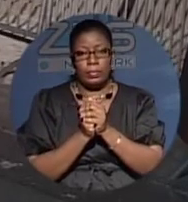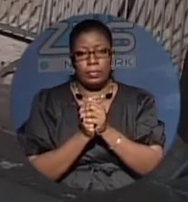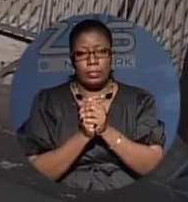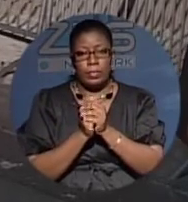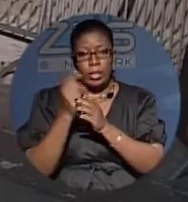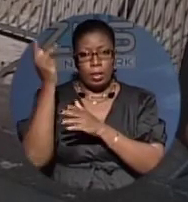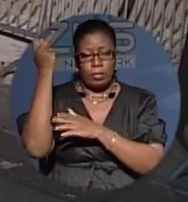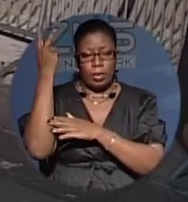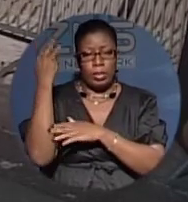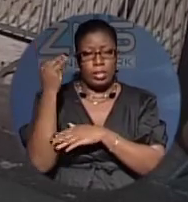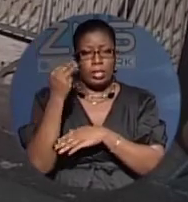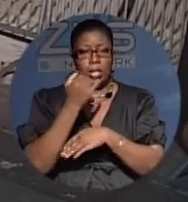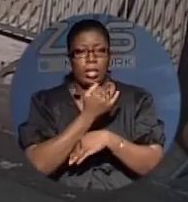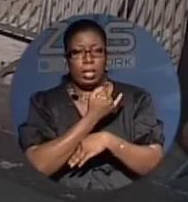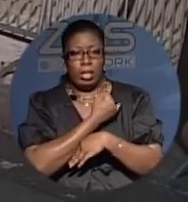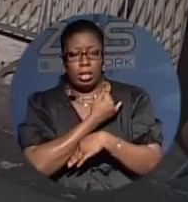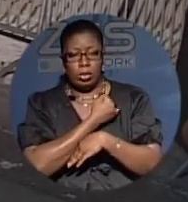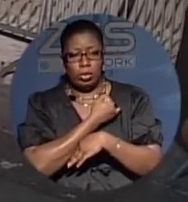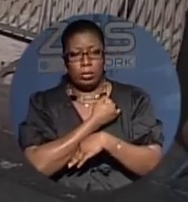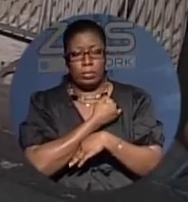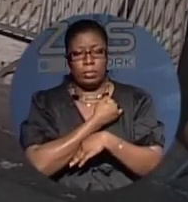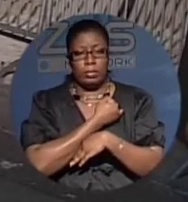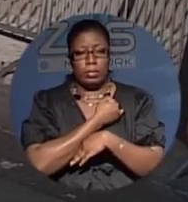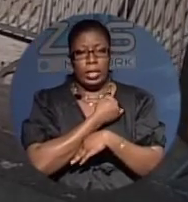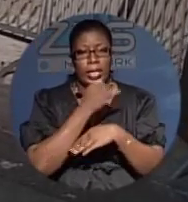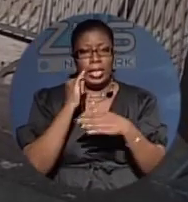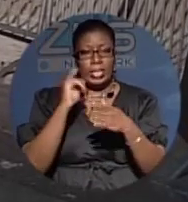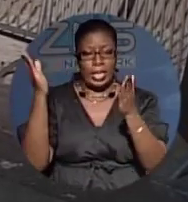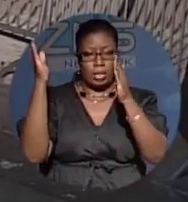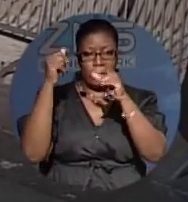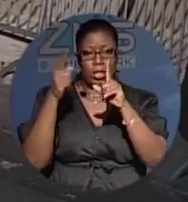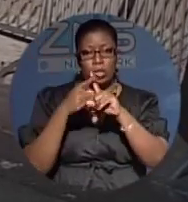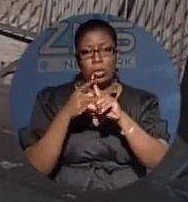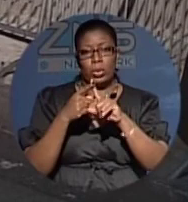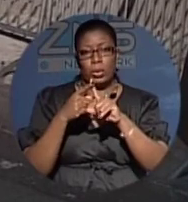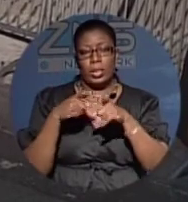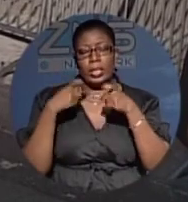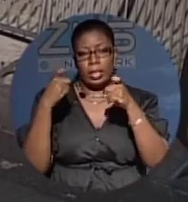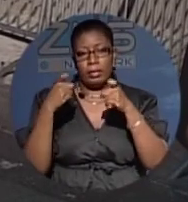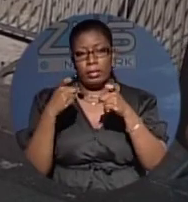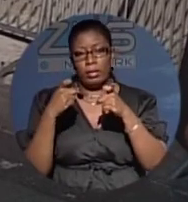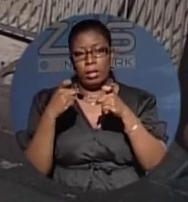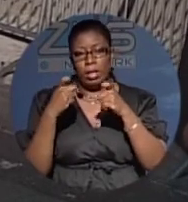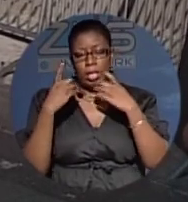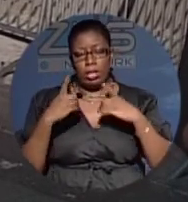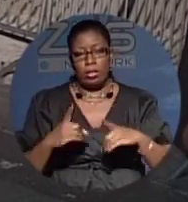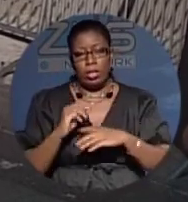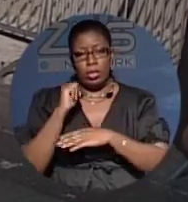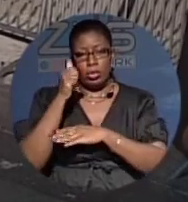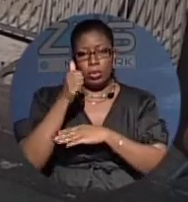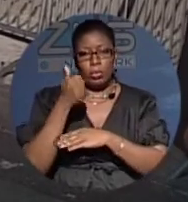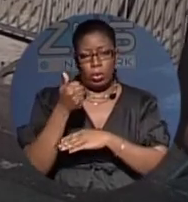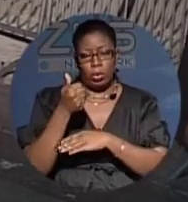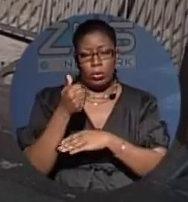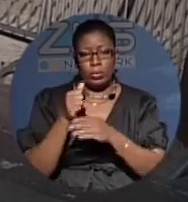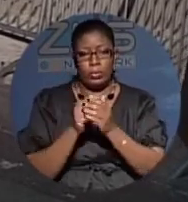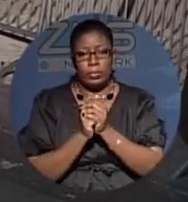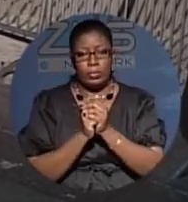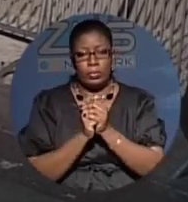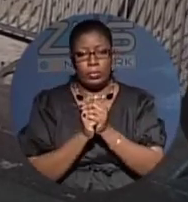Prime Minister, the Right Honorable Hubert Ingraham, is expected to give the keynote address for tomorrow's groundbreaking